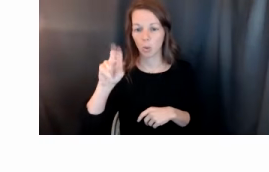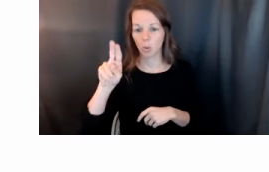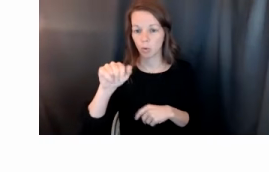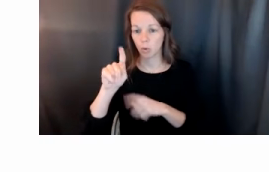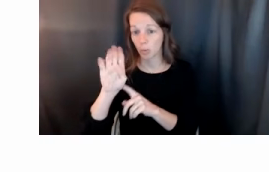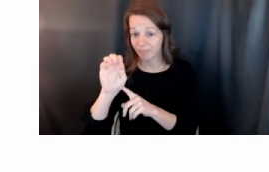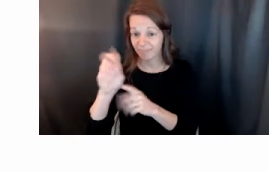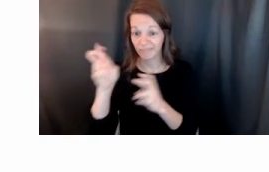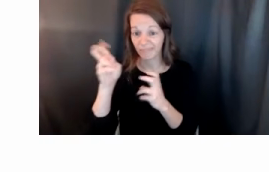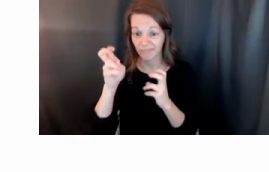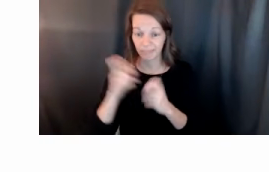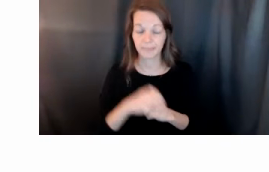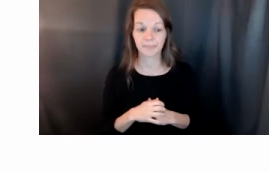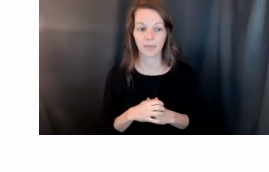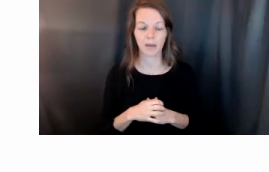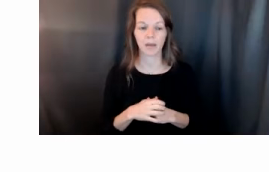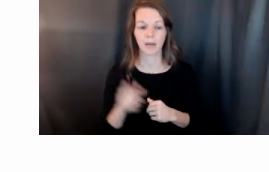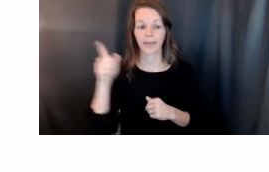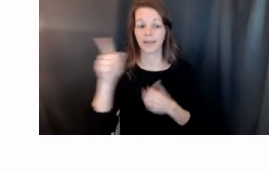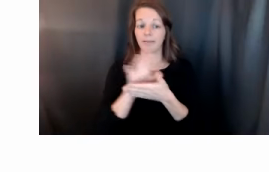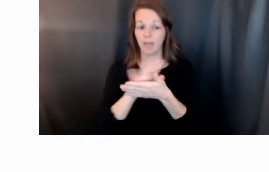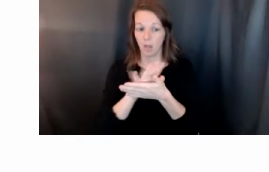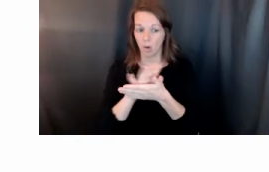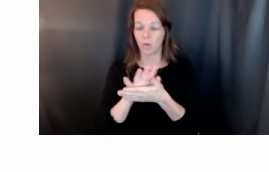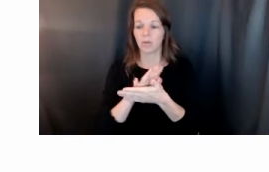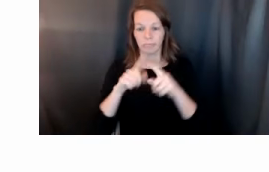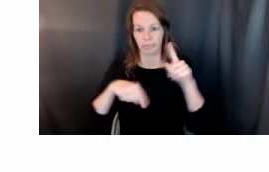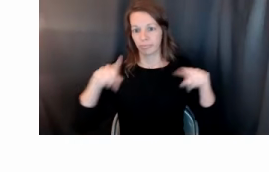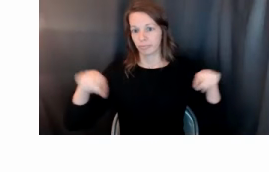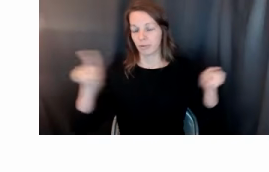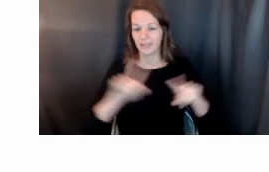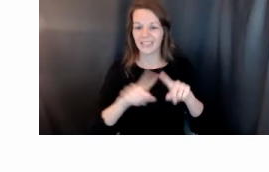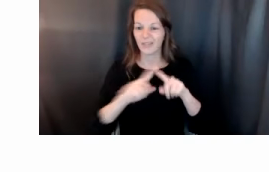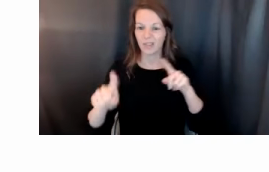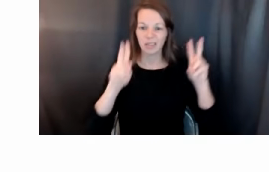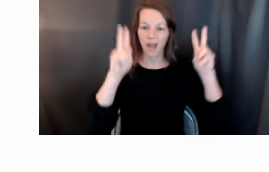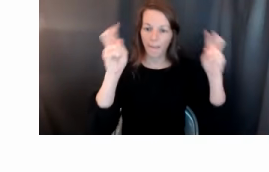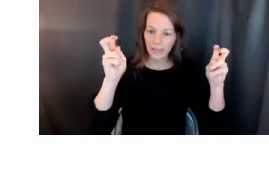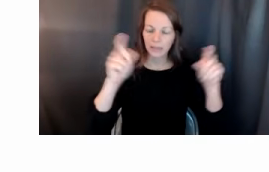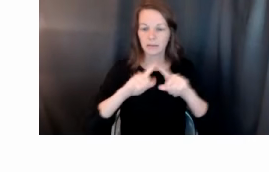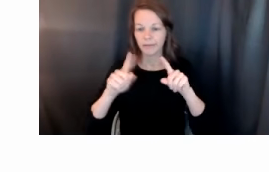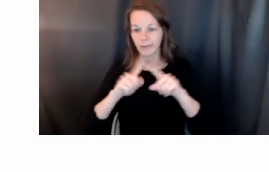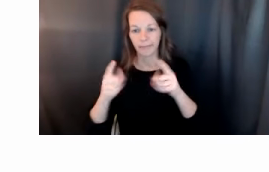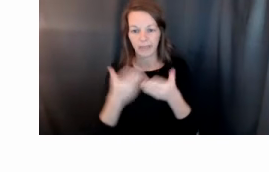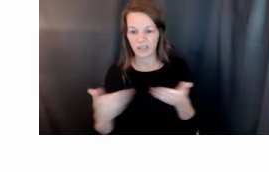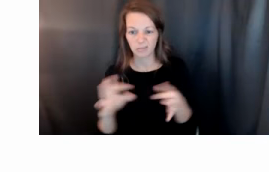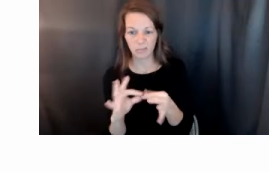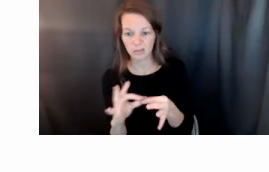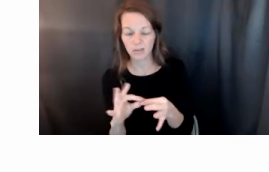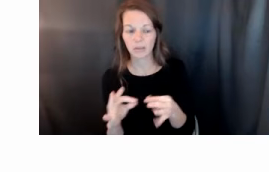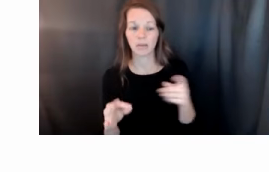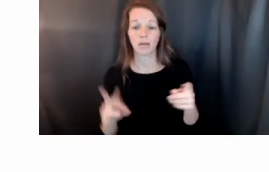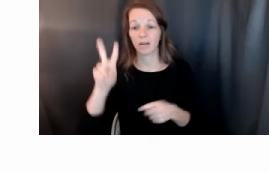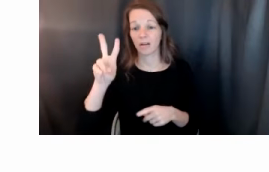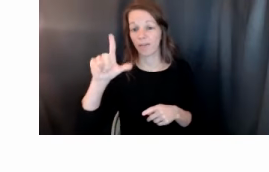example. And these videos encompass a wide range of genres and topics, including video